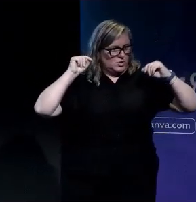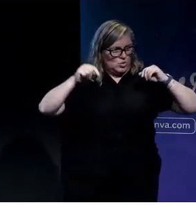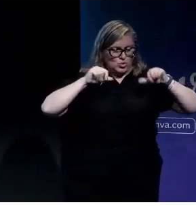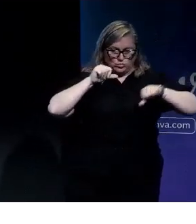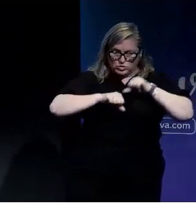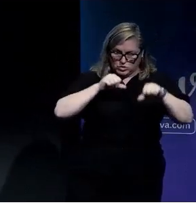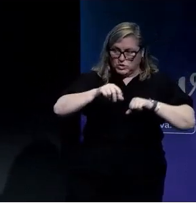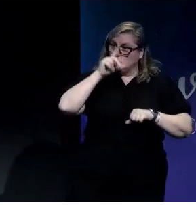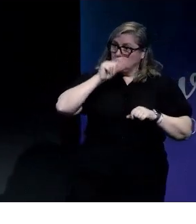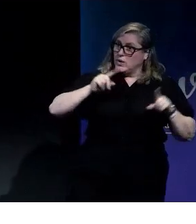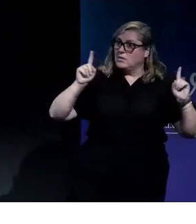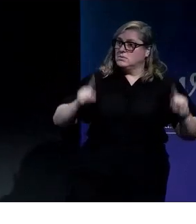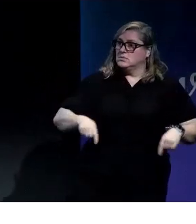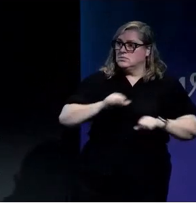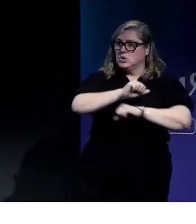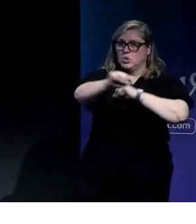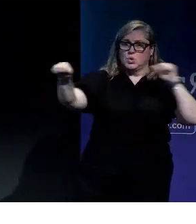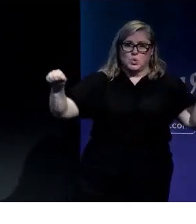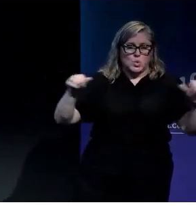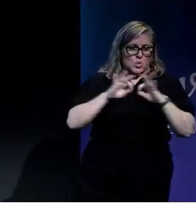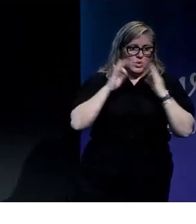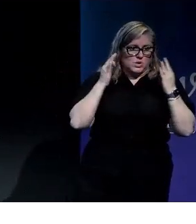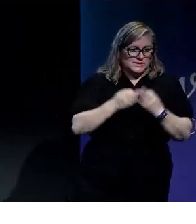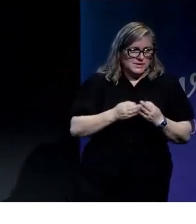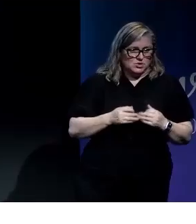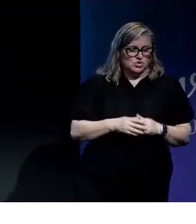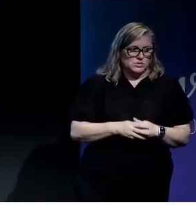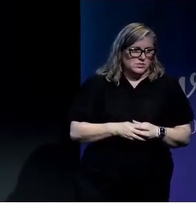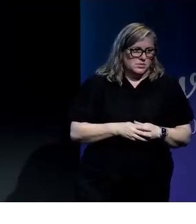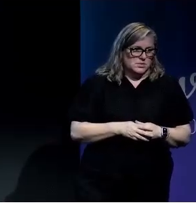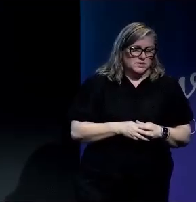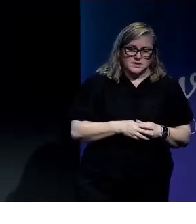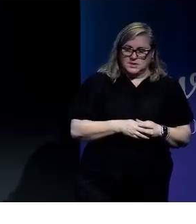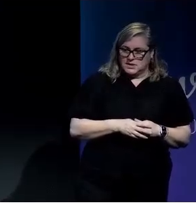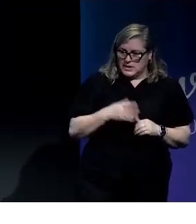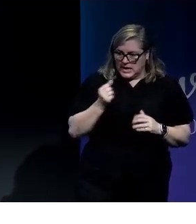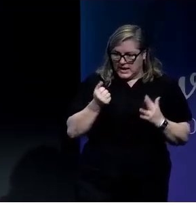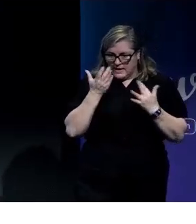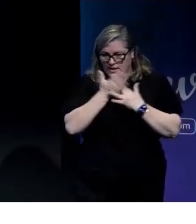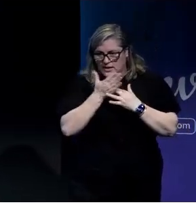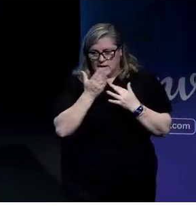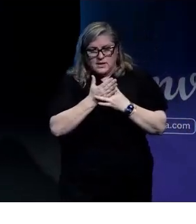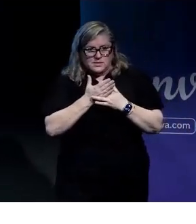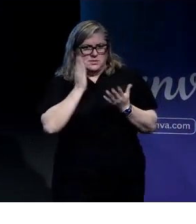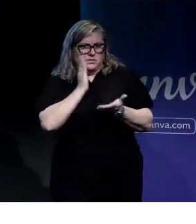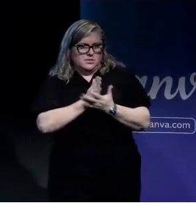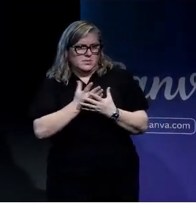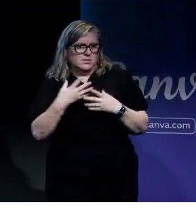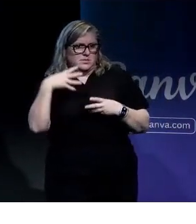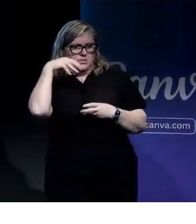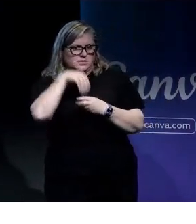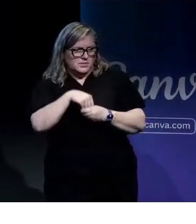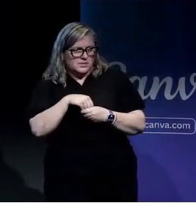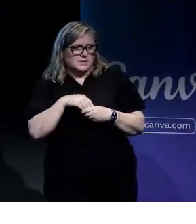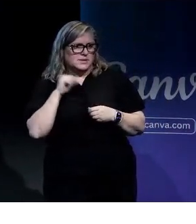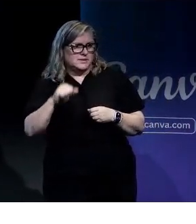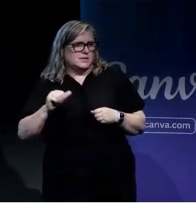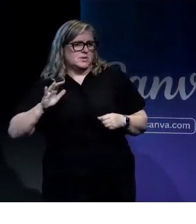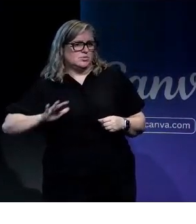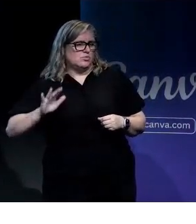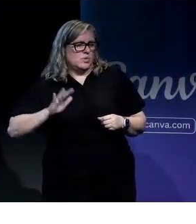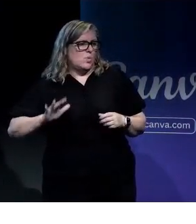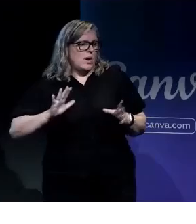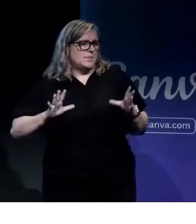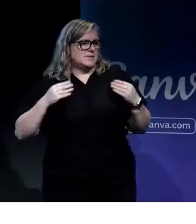implement in your organization. So you have accessibility really built into the requirements that the